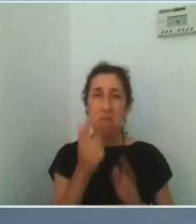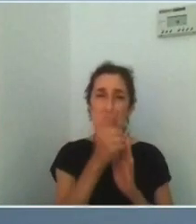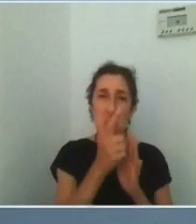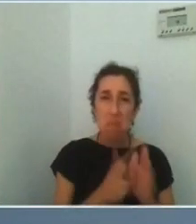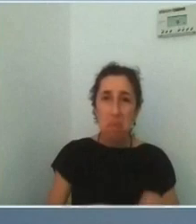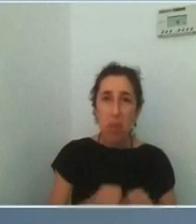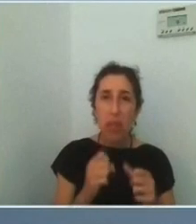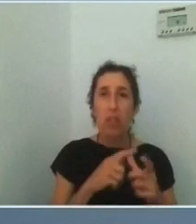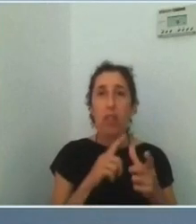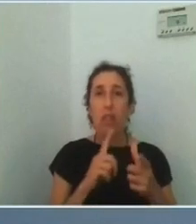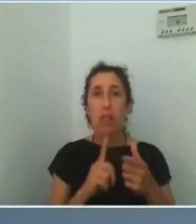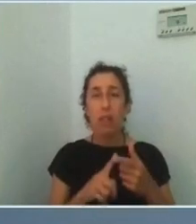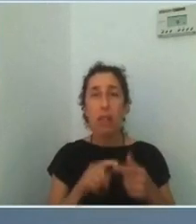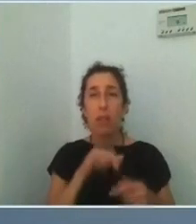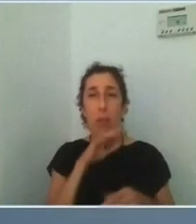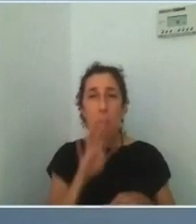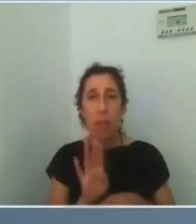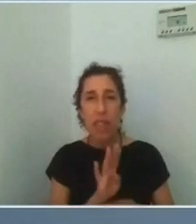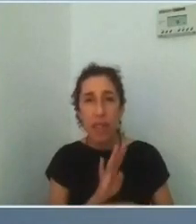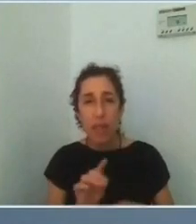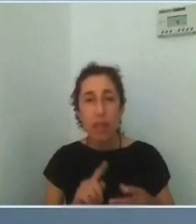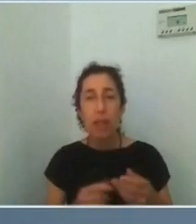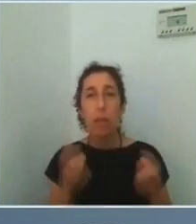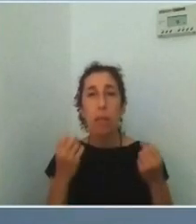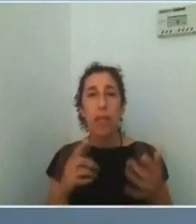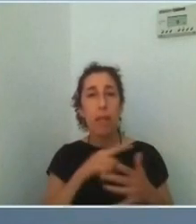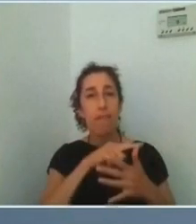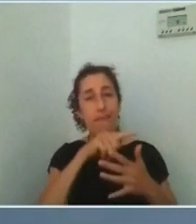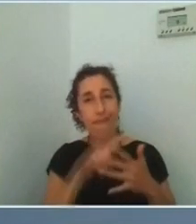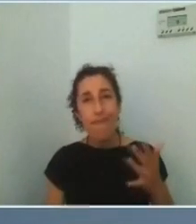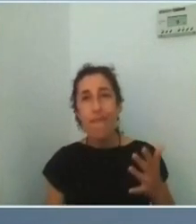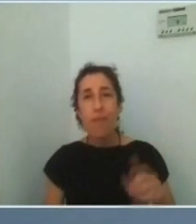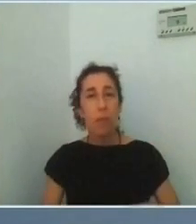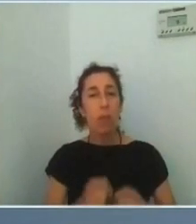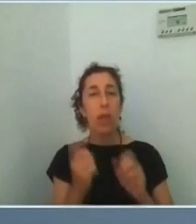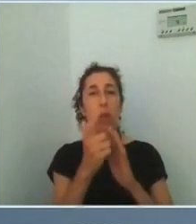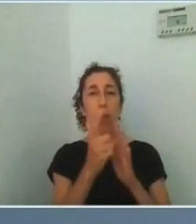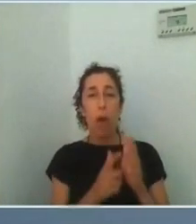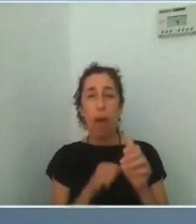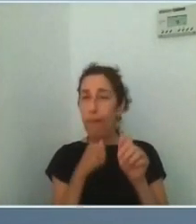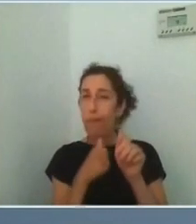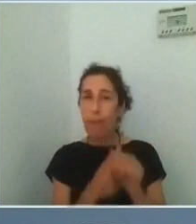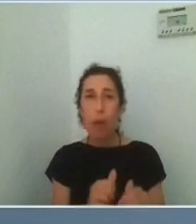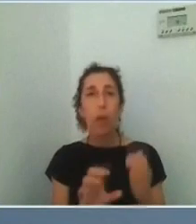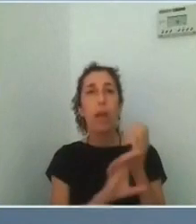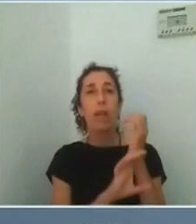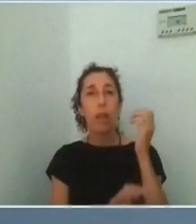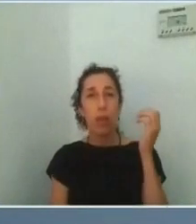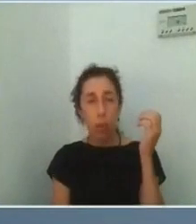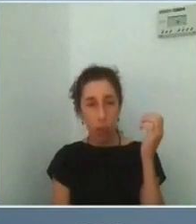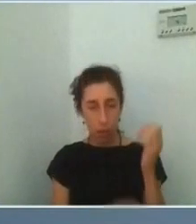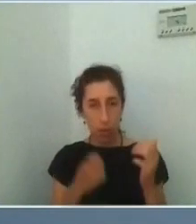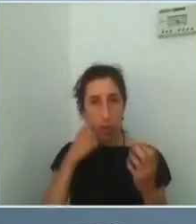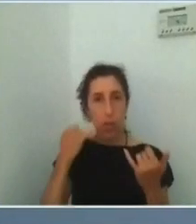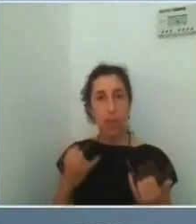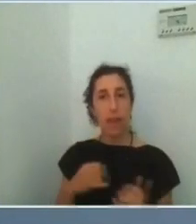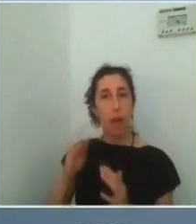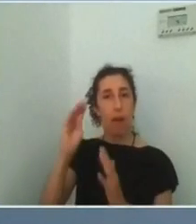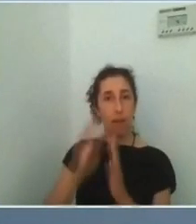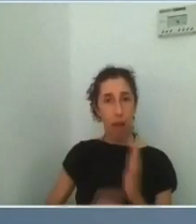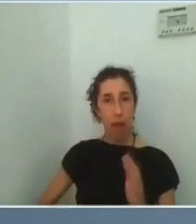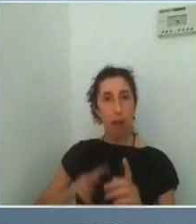York's charities law and undermine its own mission. The National Rifle